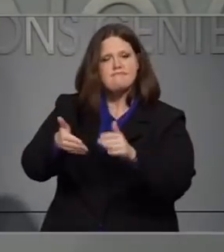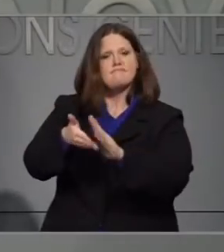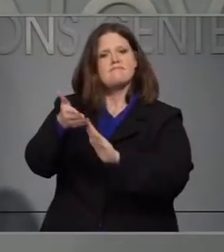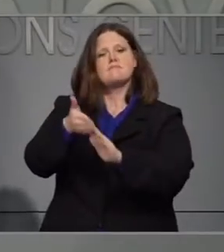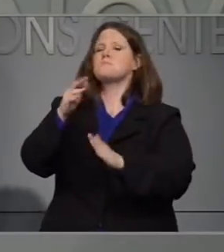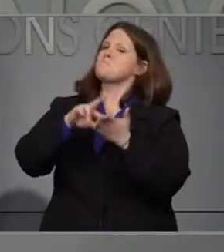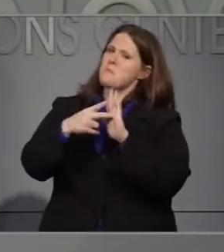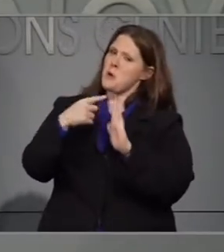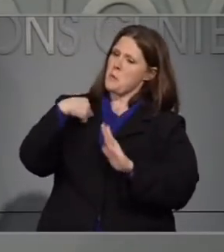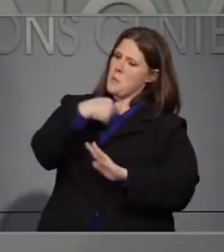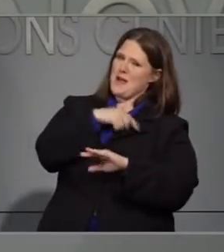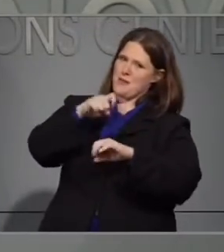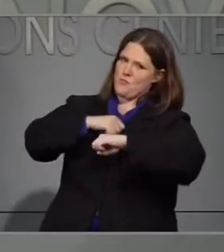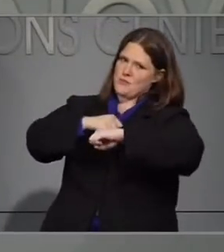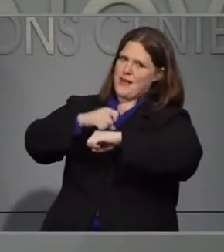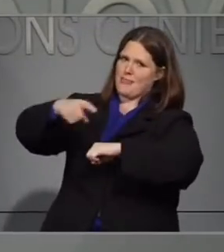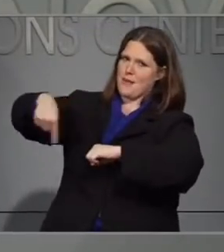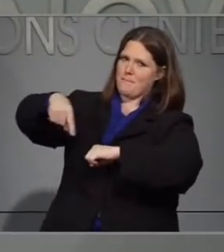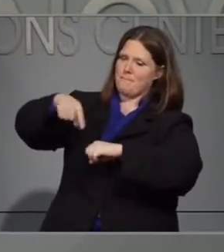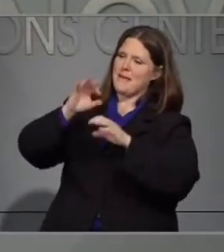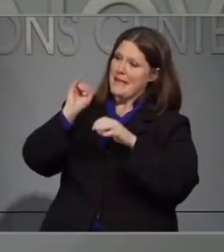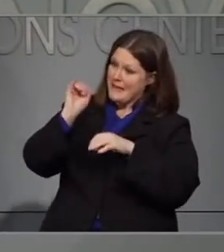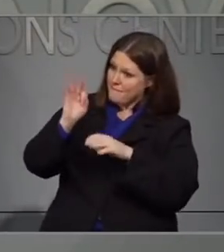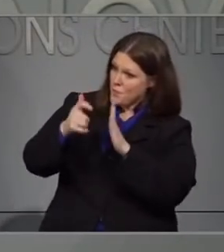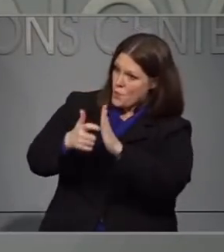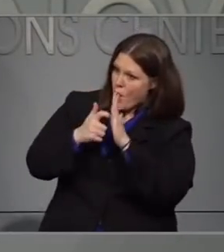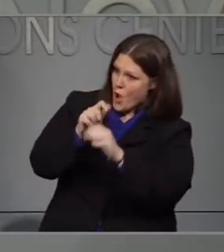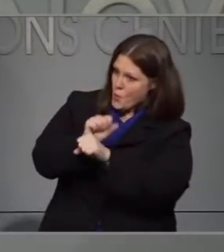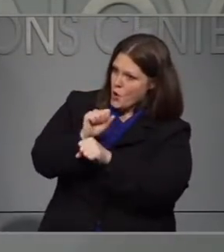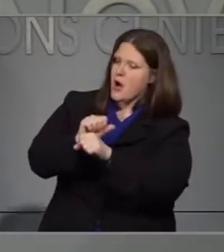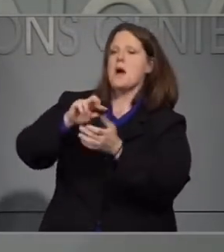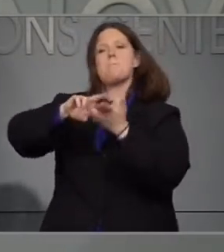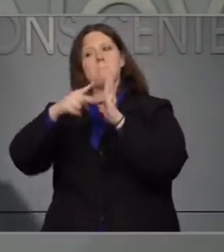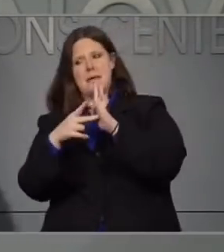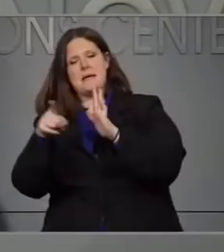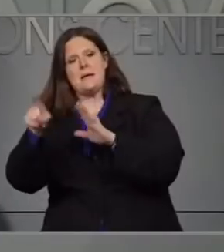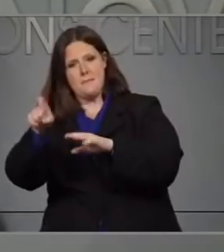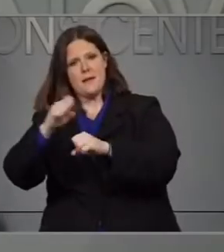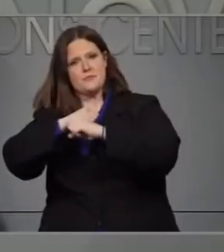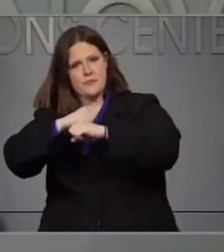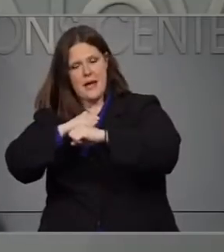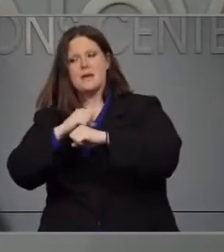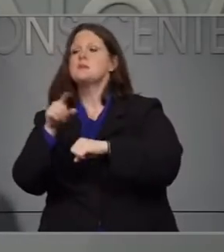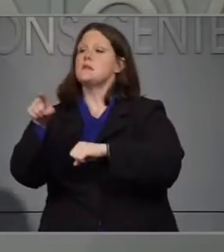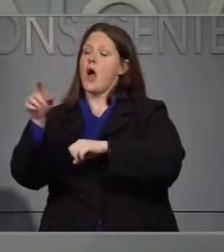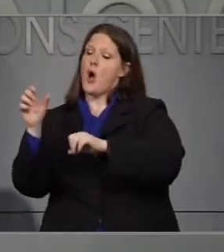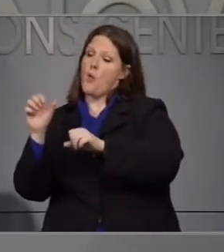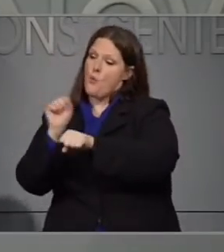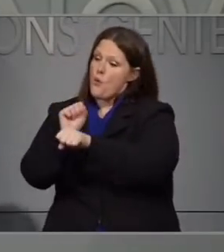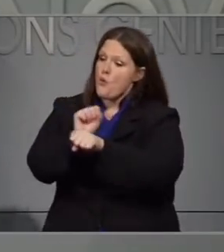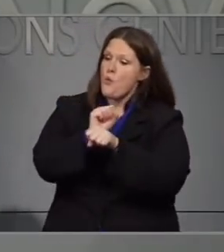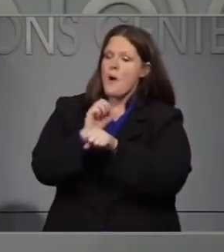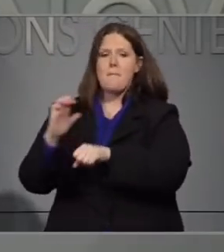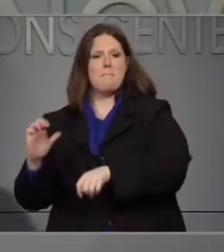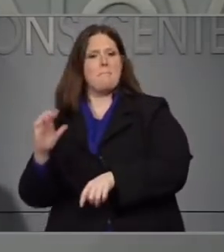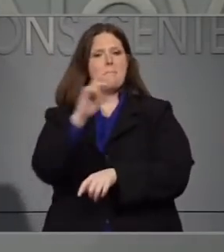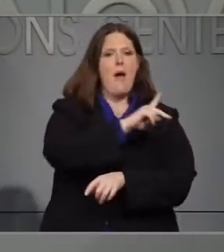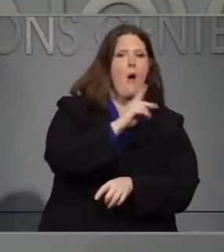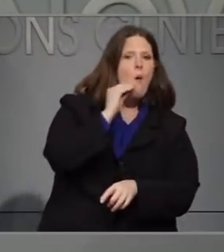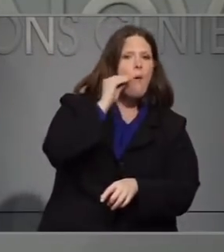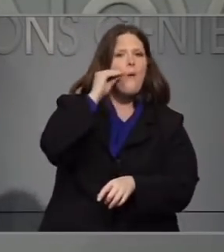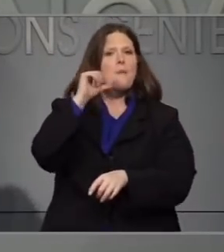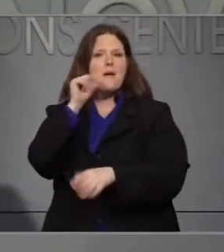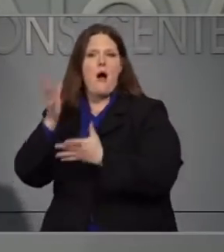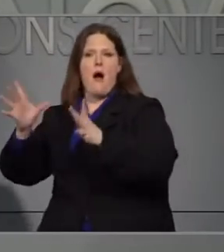to protect those workers and then protect the homes that they then go back to. So it starts with making sure that we have the right